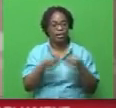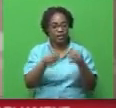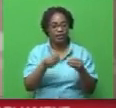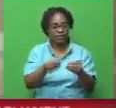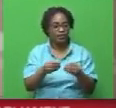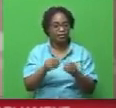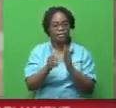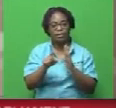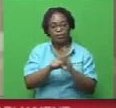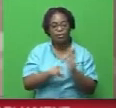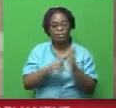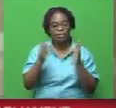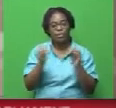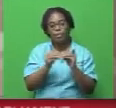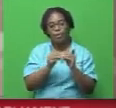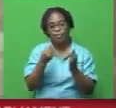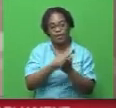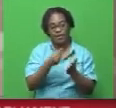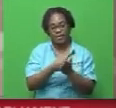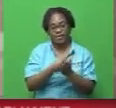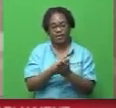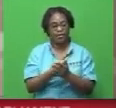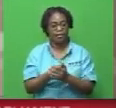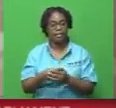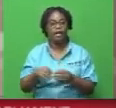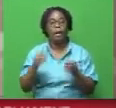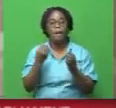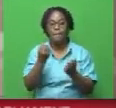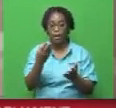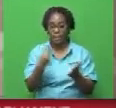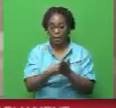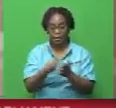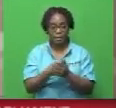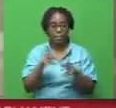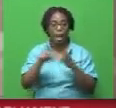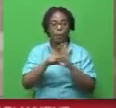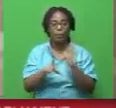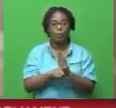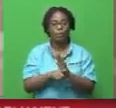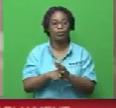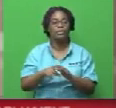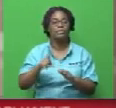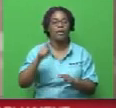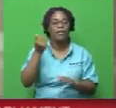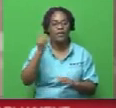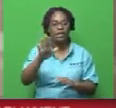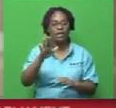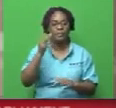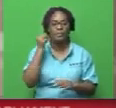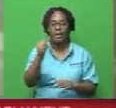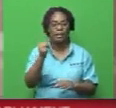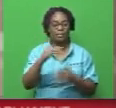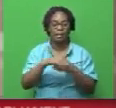The allocation coming up from this year for fees is $15 million. A savings, that's about a $4 million savings. I don't